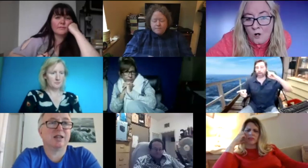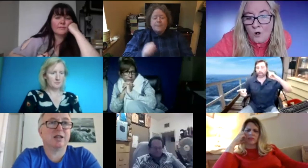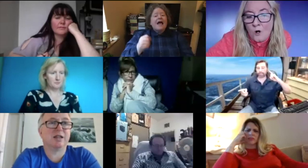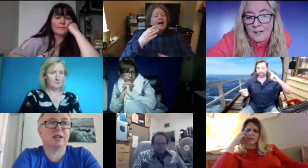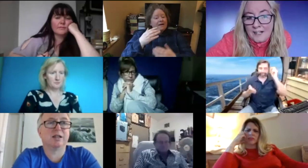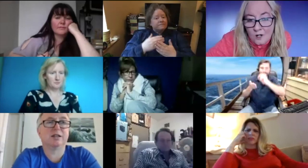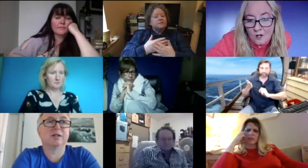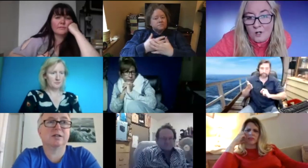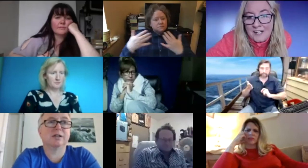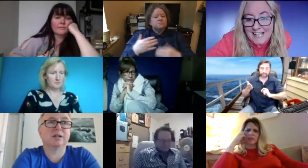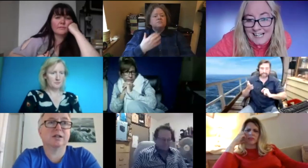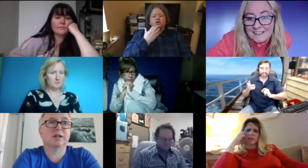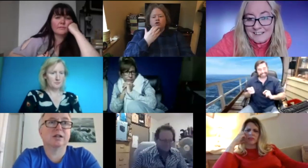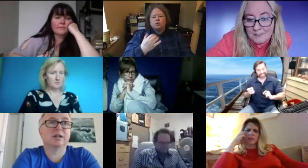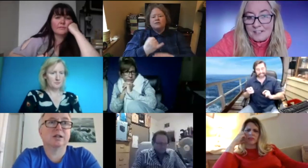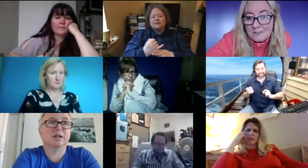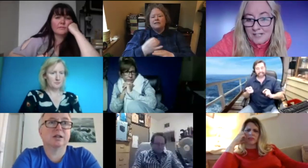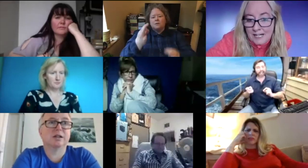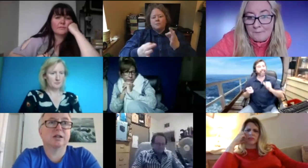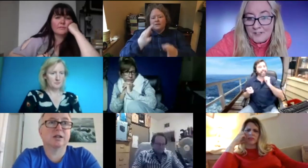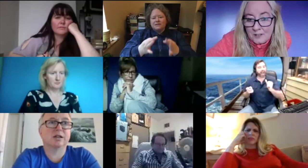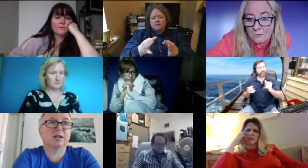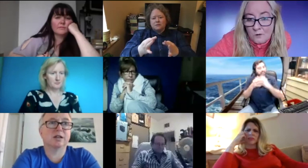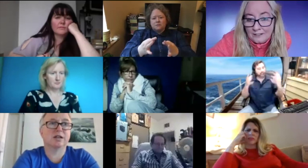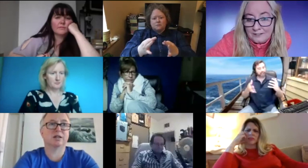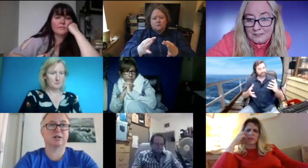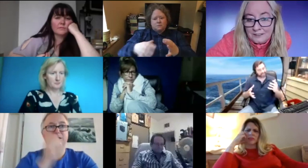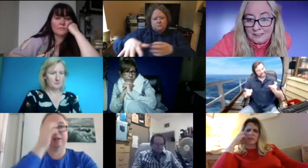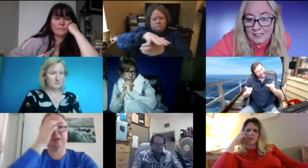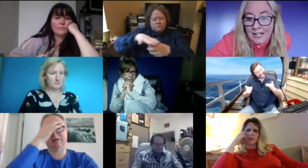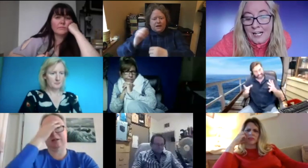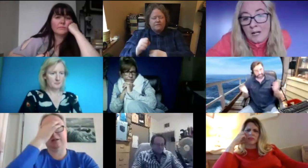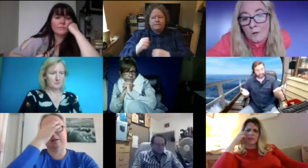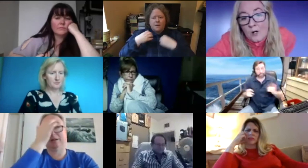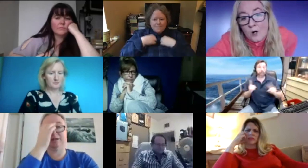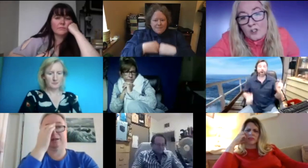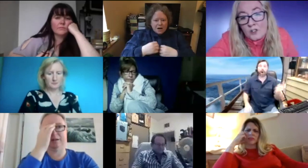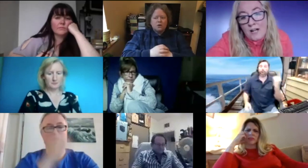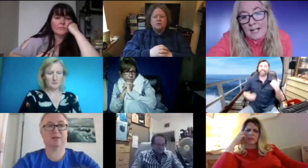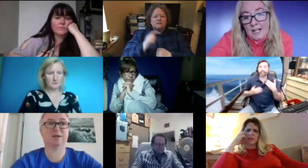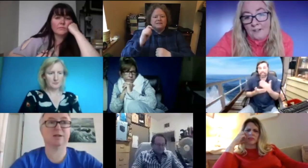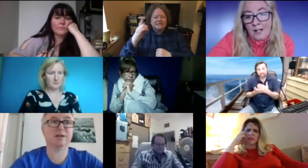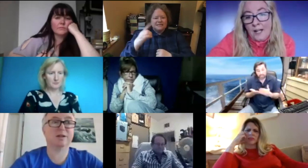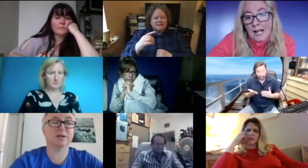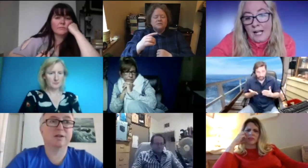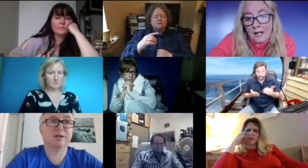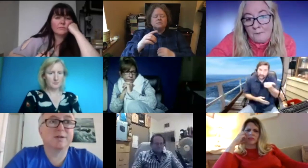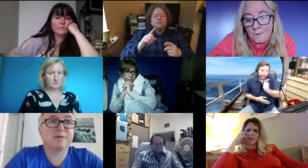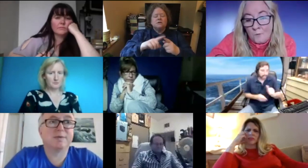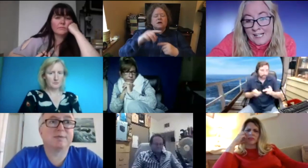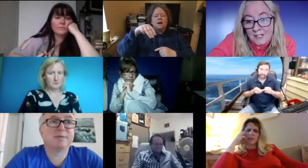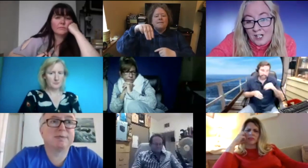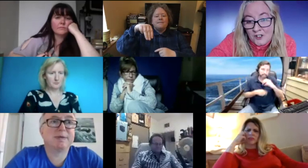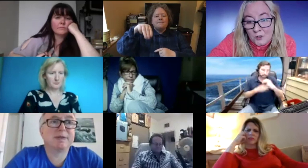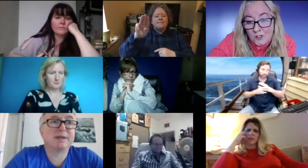there's always anti-Semitism that happens somewhere. Yes. We also have,